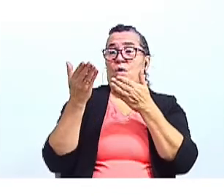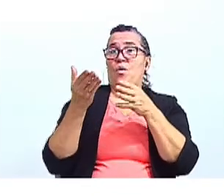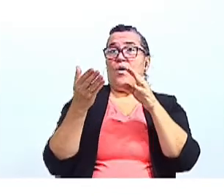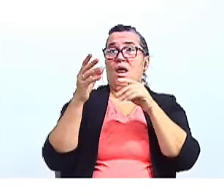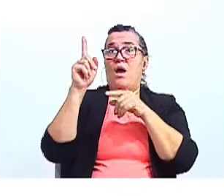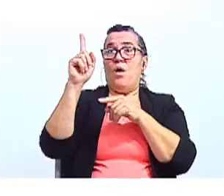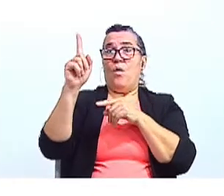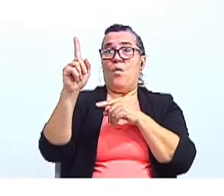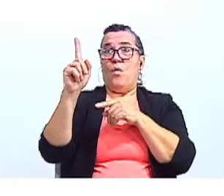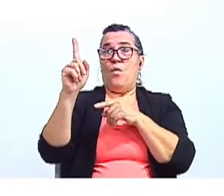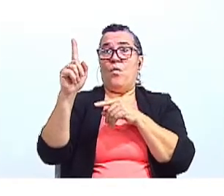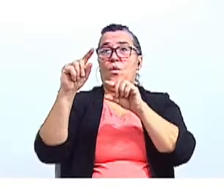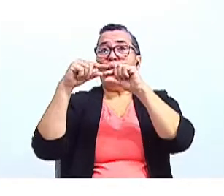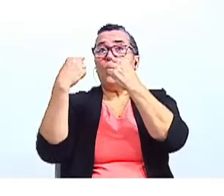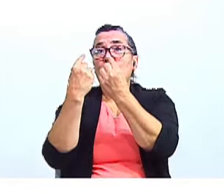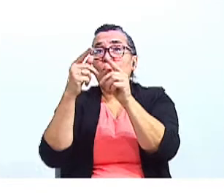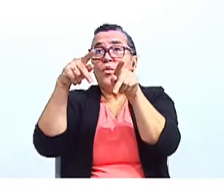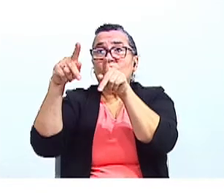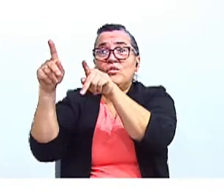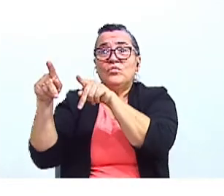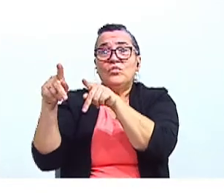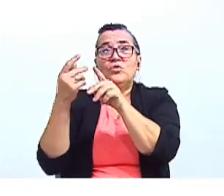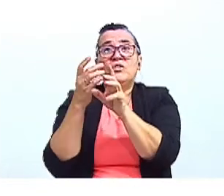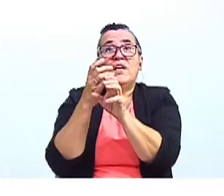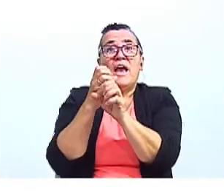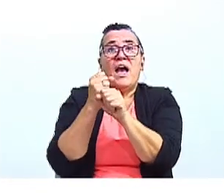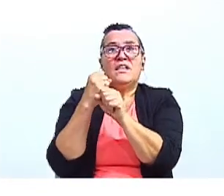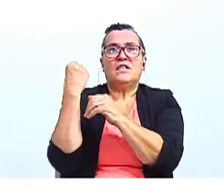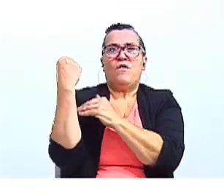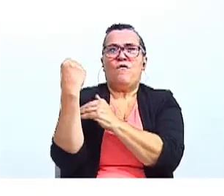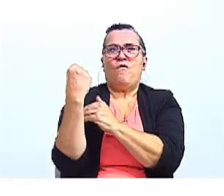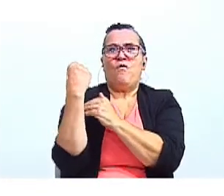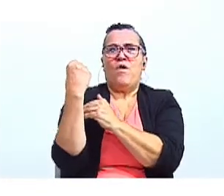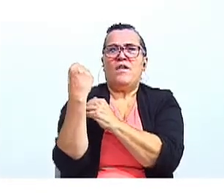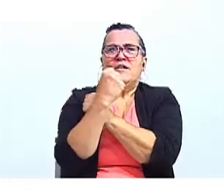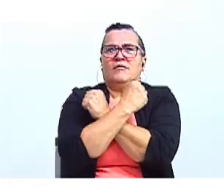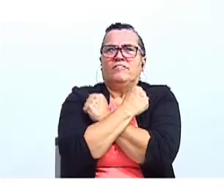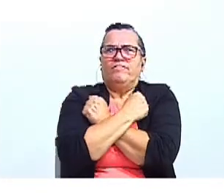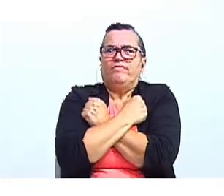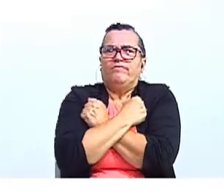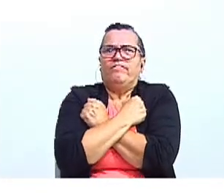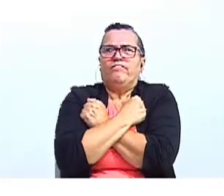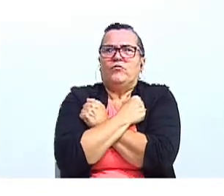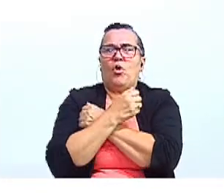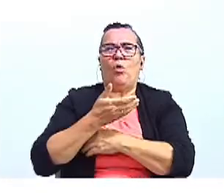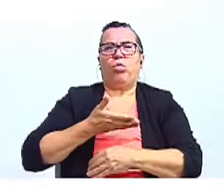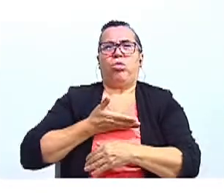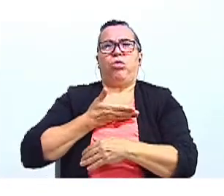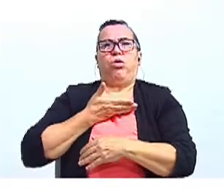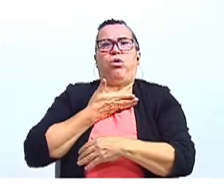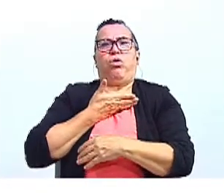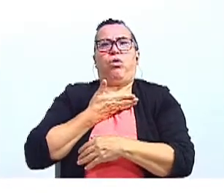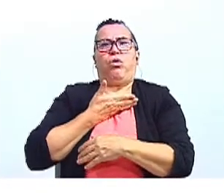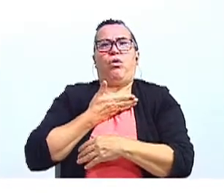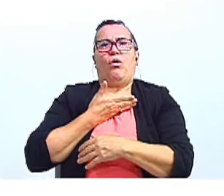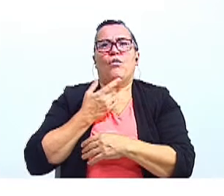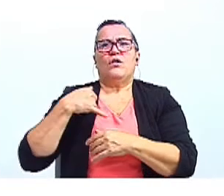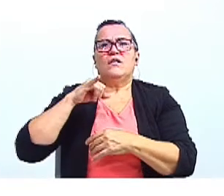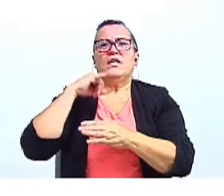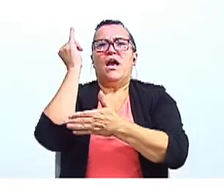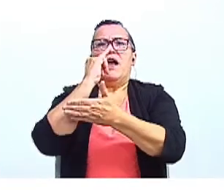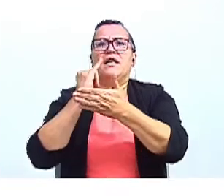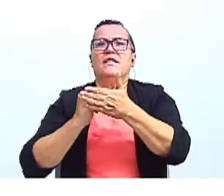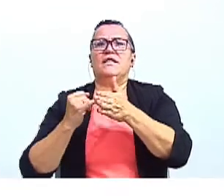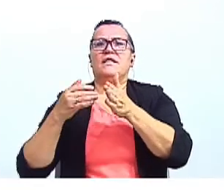number 1, a group of people who make a strong, affected, or pretentious display of being